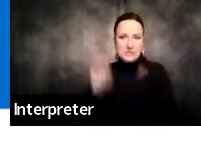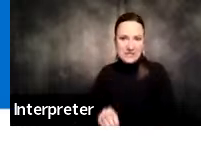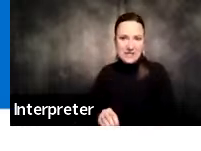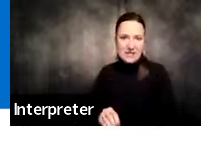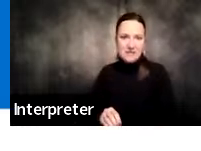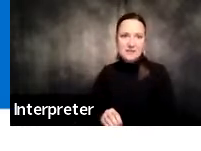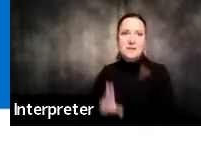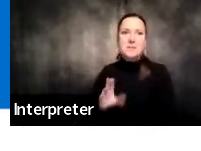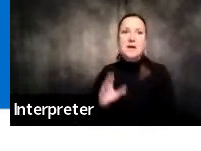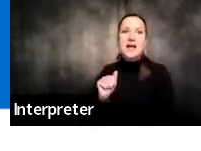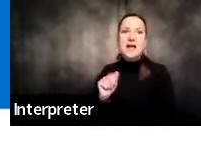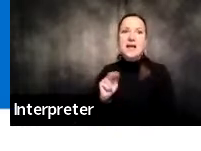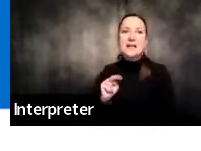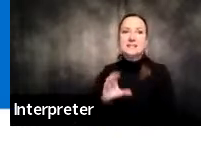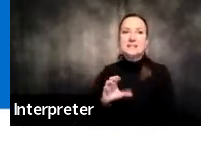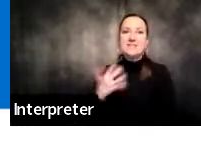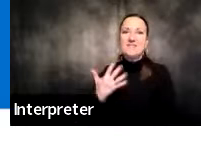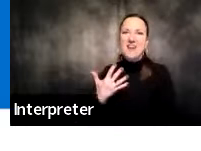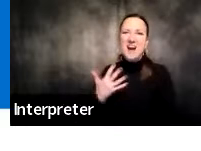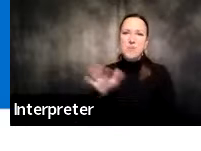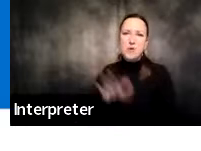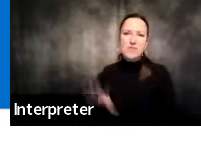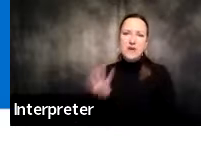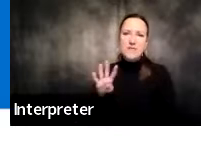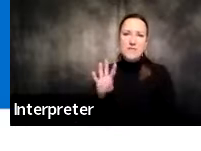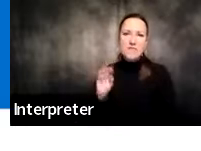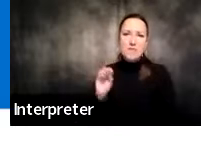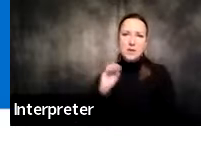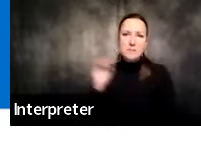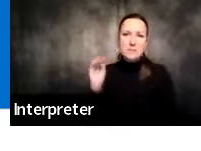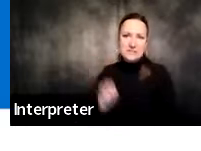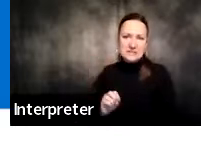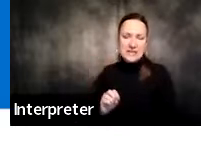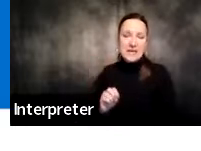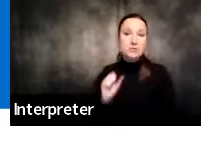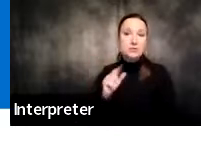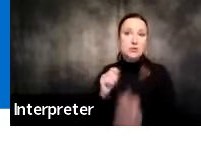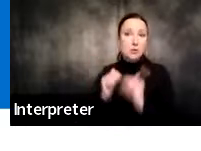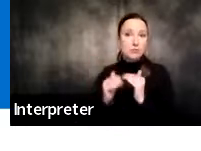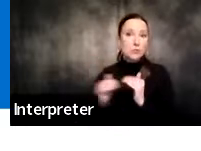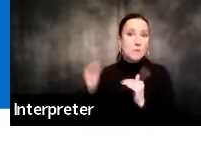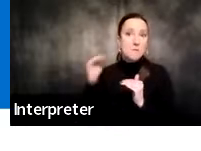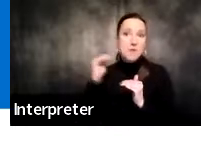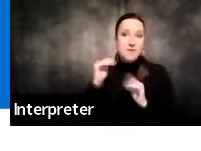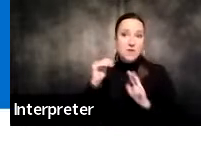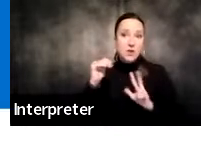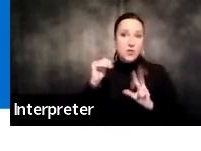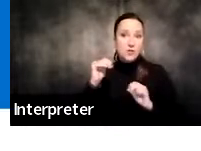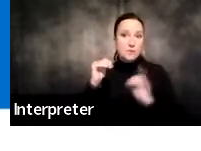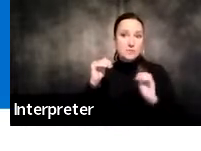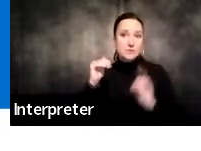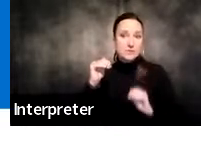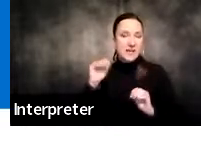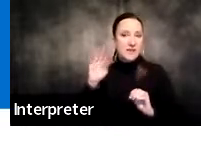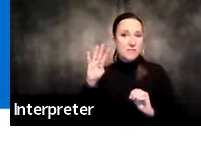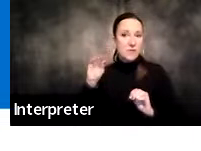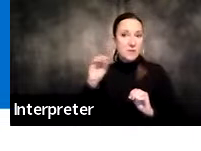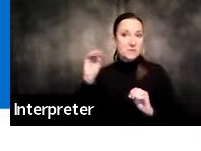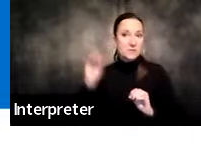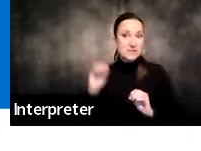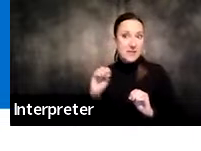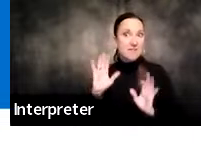about 41%. So we're past that 30%, but we're looking to